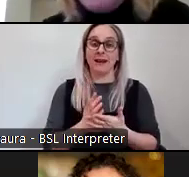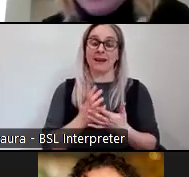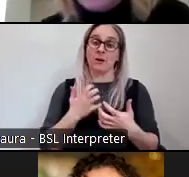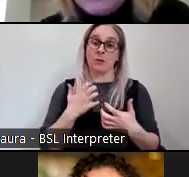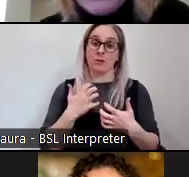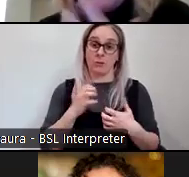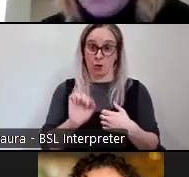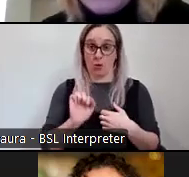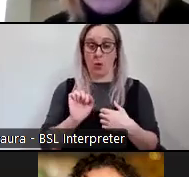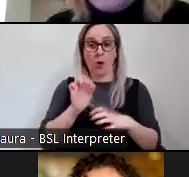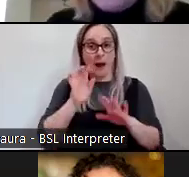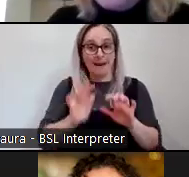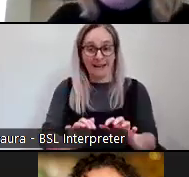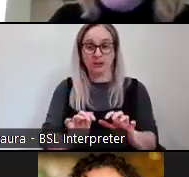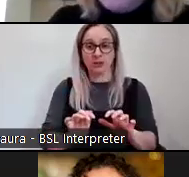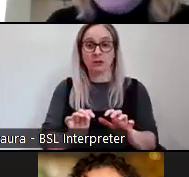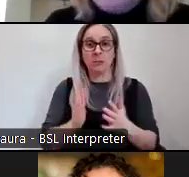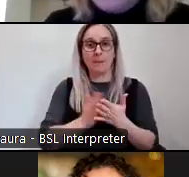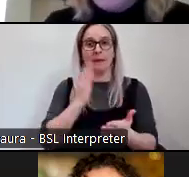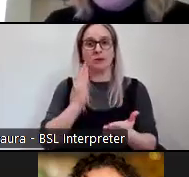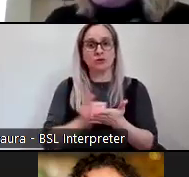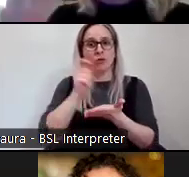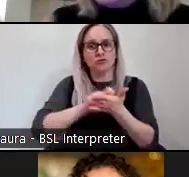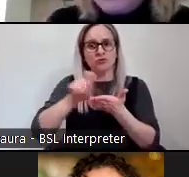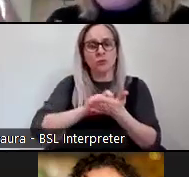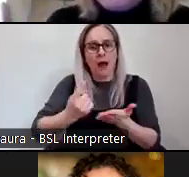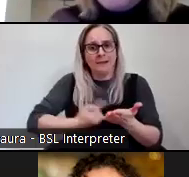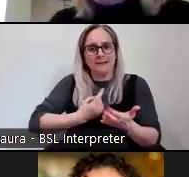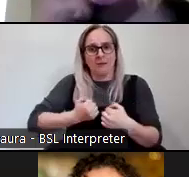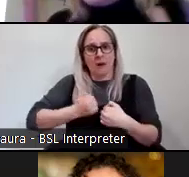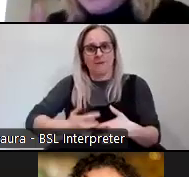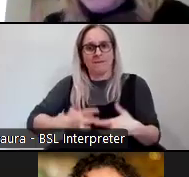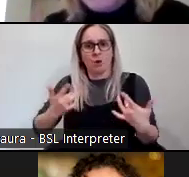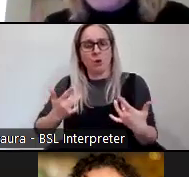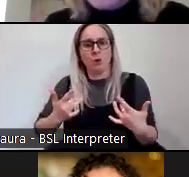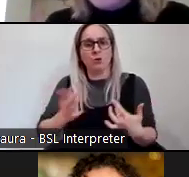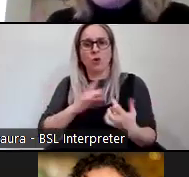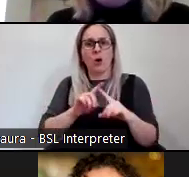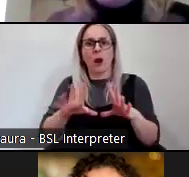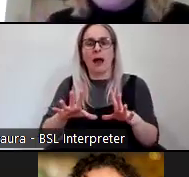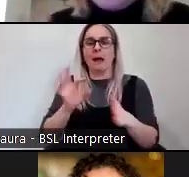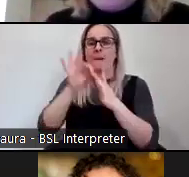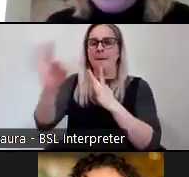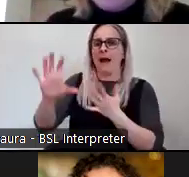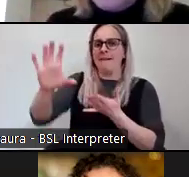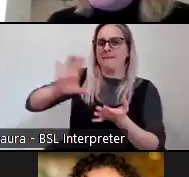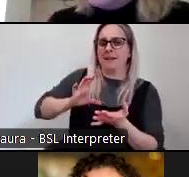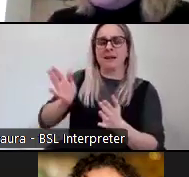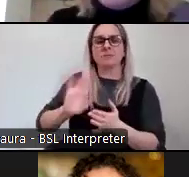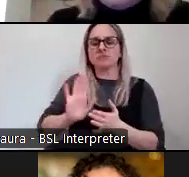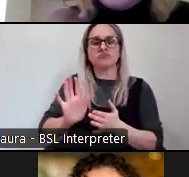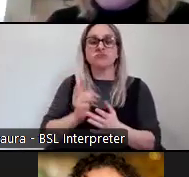you submit a recording as yourself. So we're not looking for funding speak, funding application speak, or polished